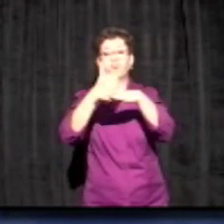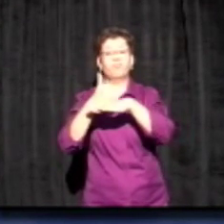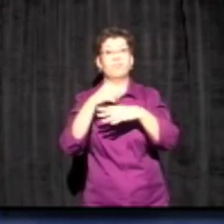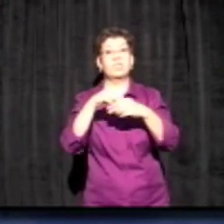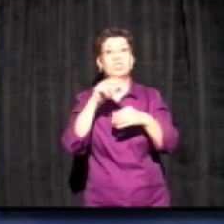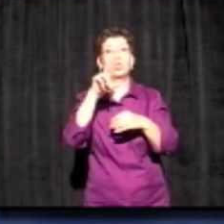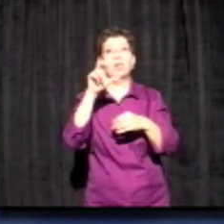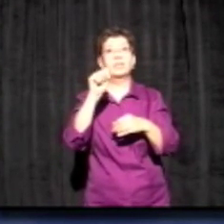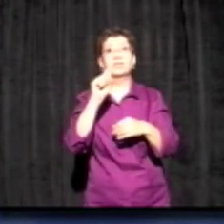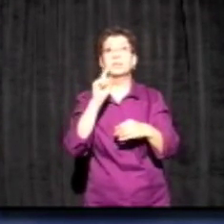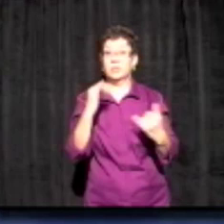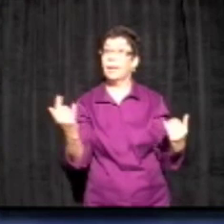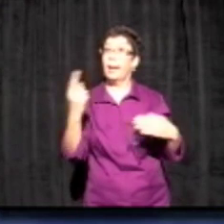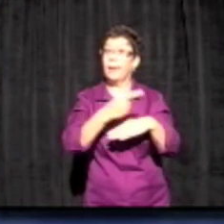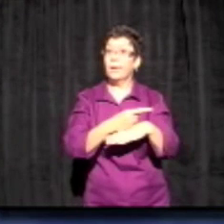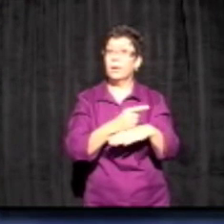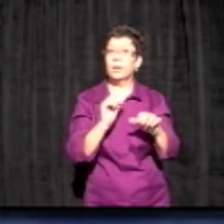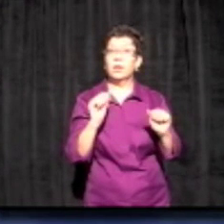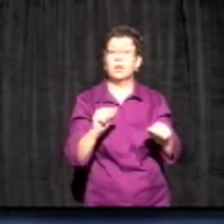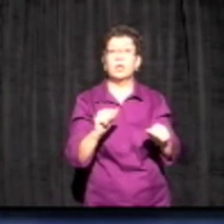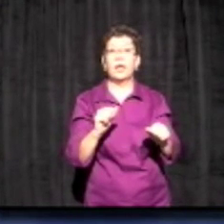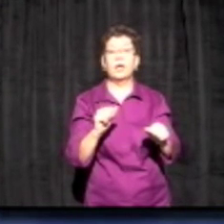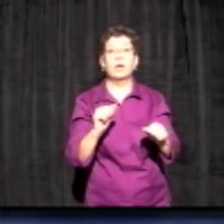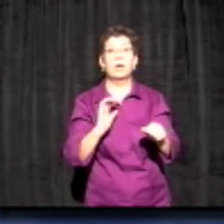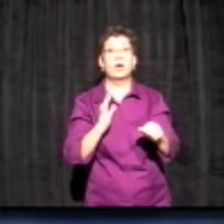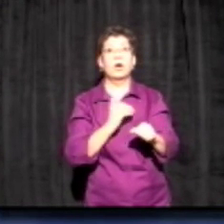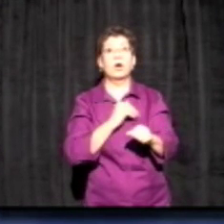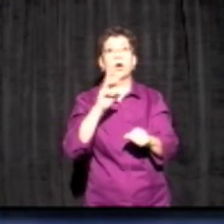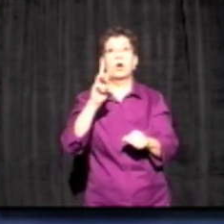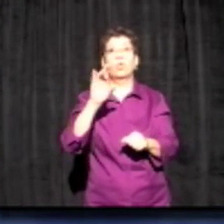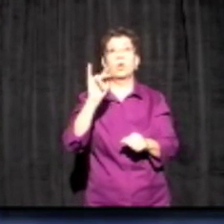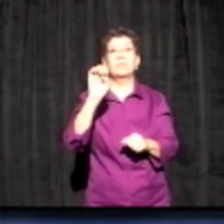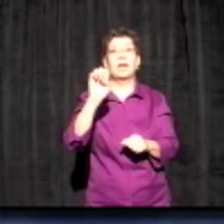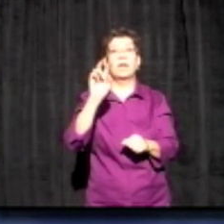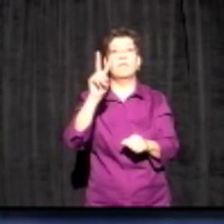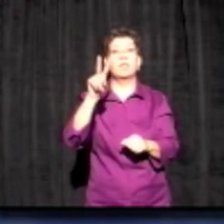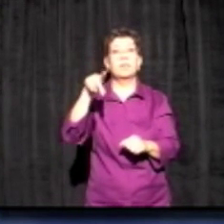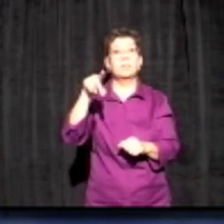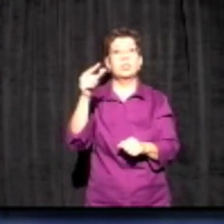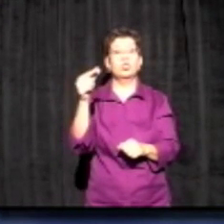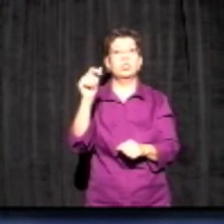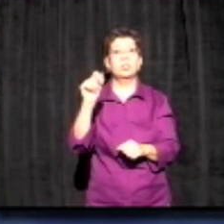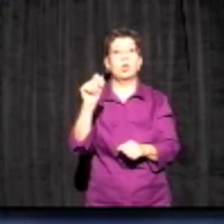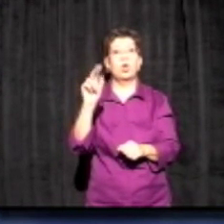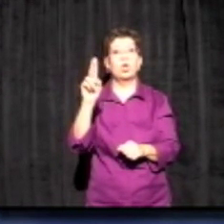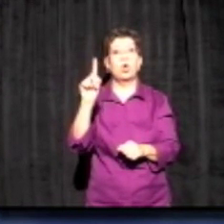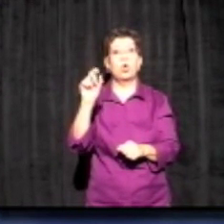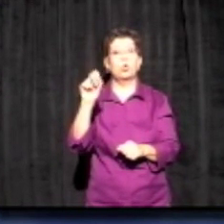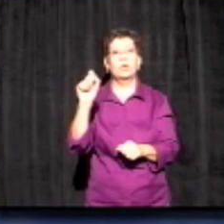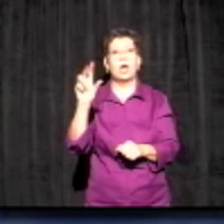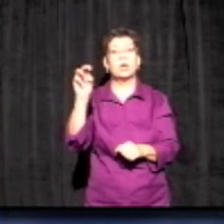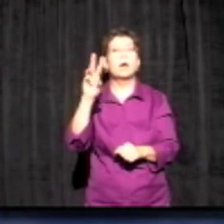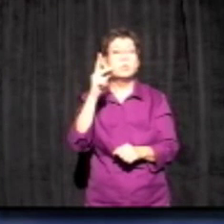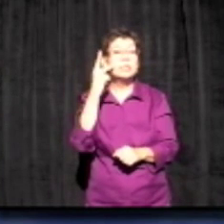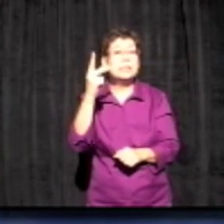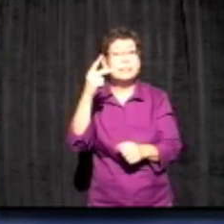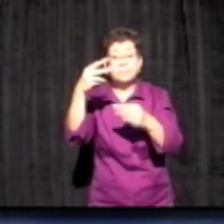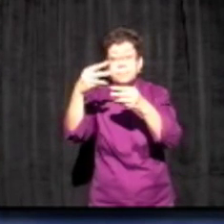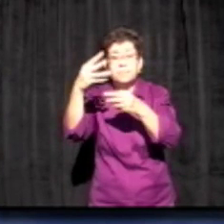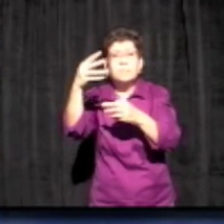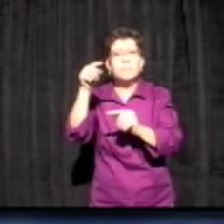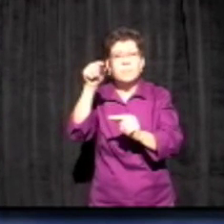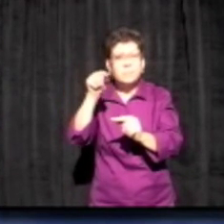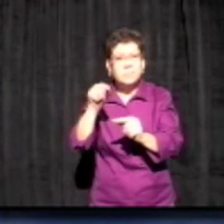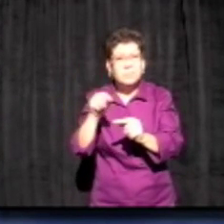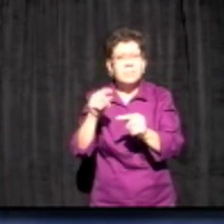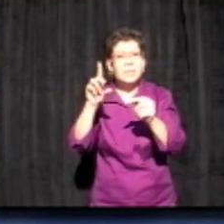That can be accomplished today. On our website, vpgautos.com, you'll find our